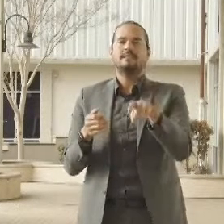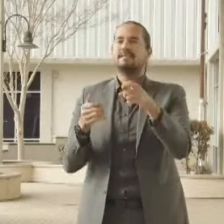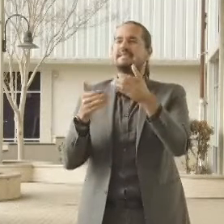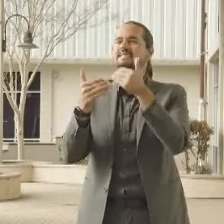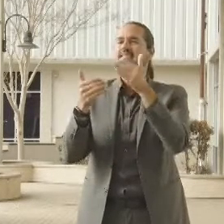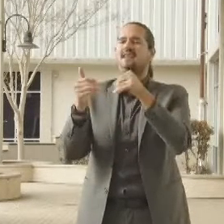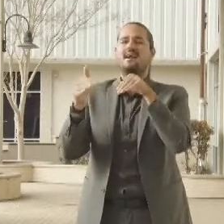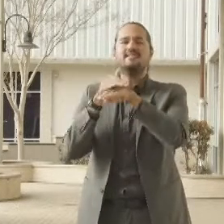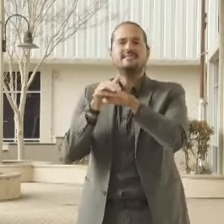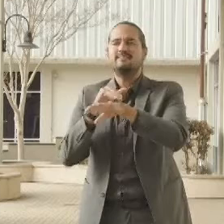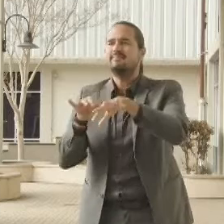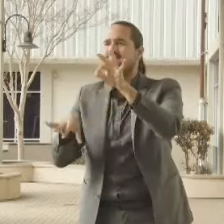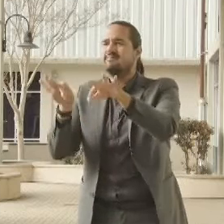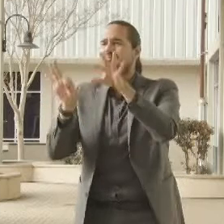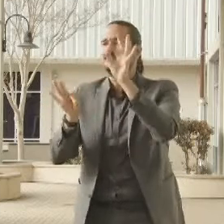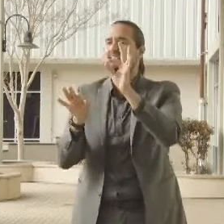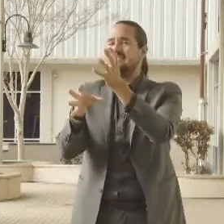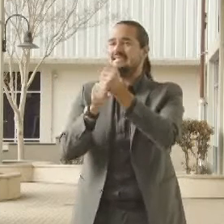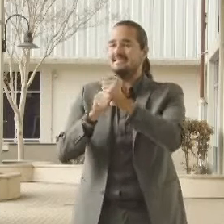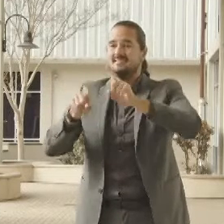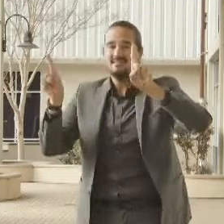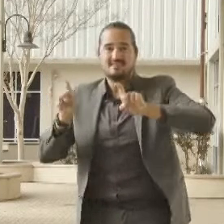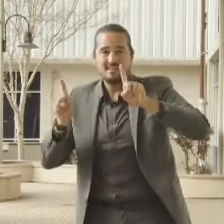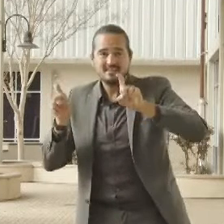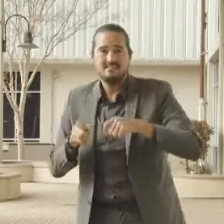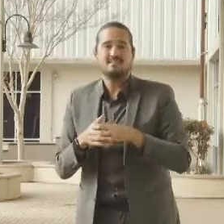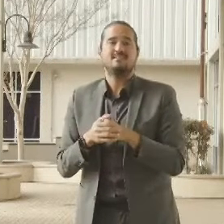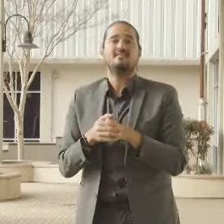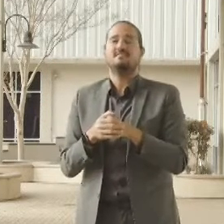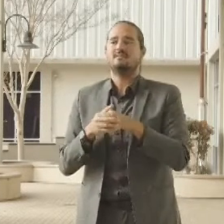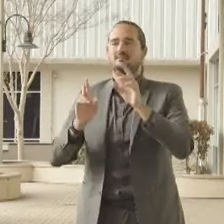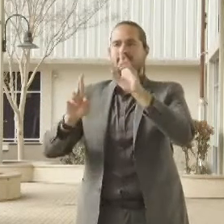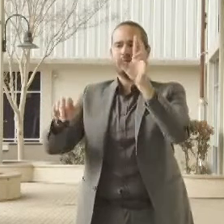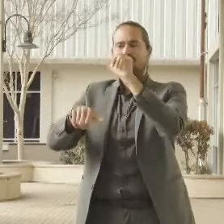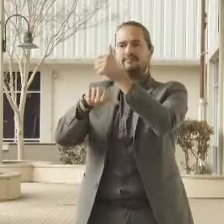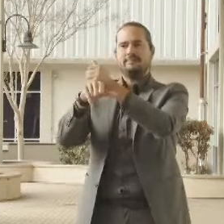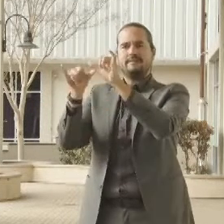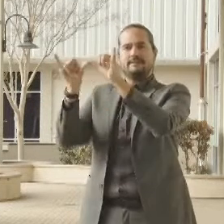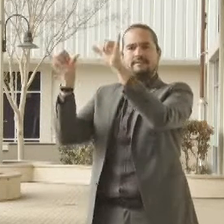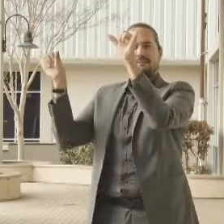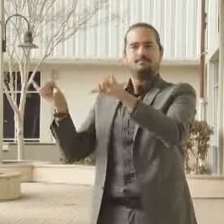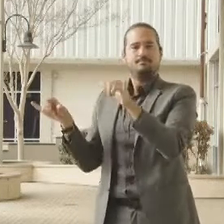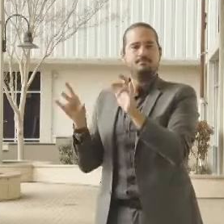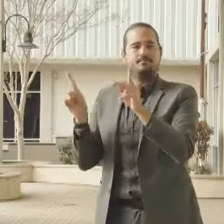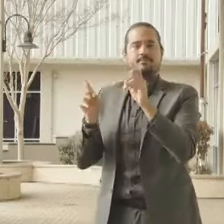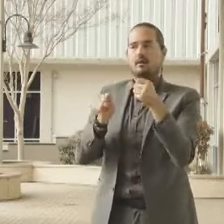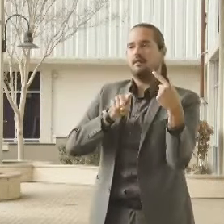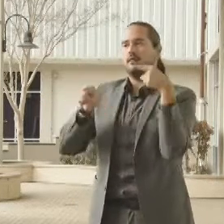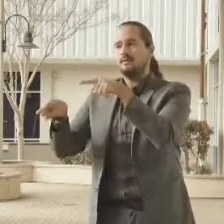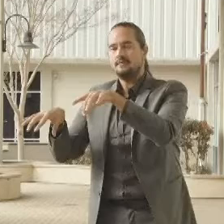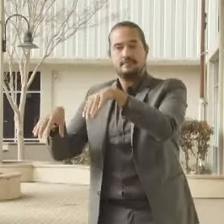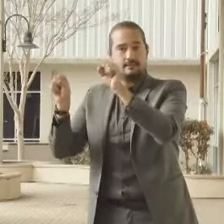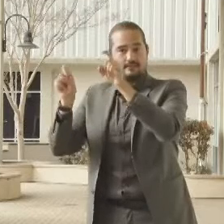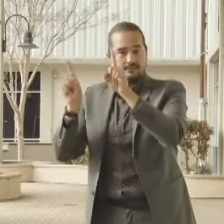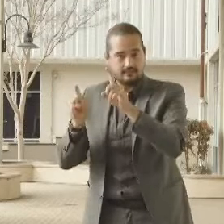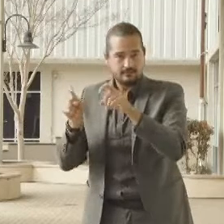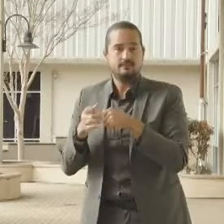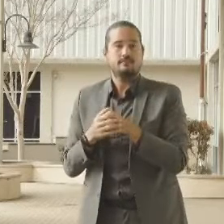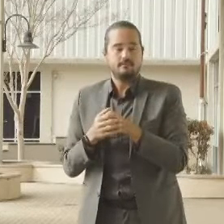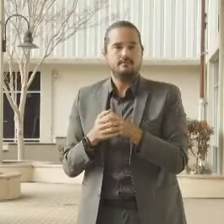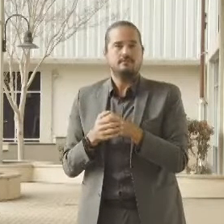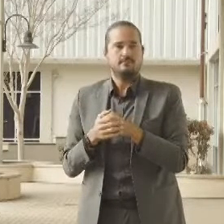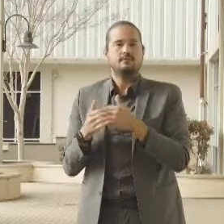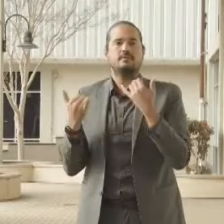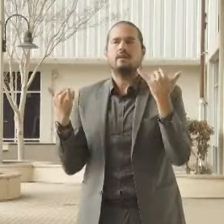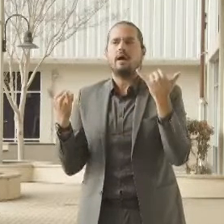robust infrastructure. We've had that order in place for some time, obviously, and today Dr. Cody's issued an update to that order.